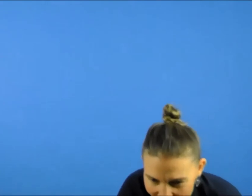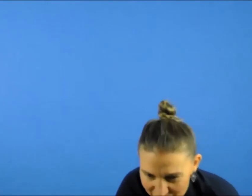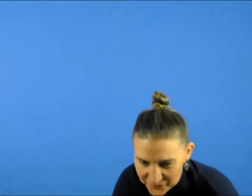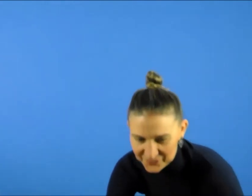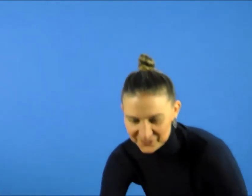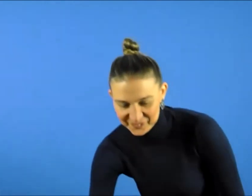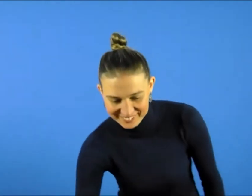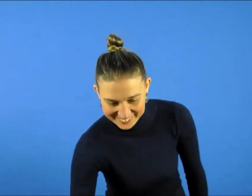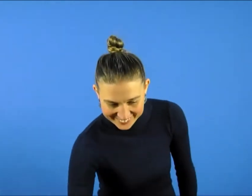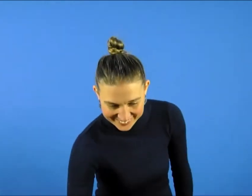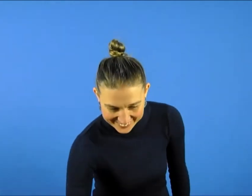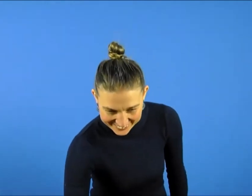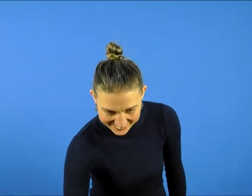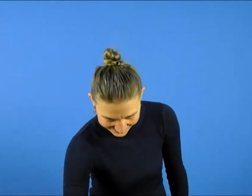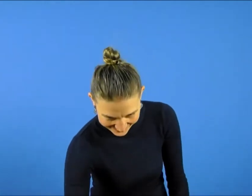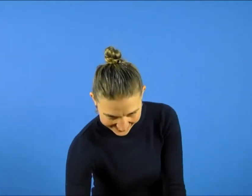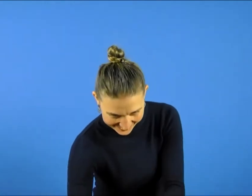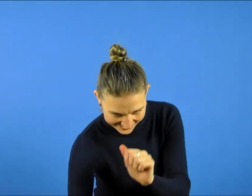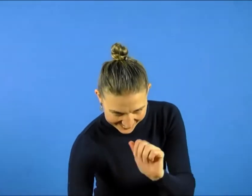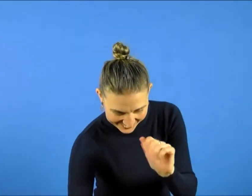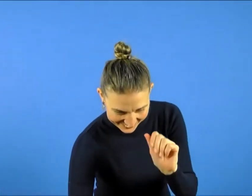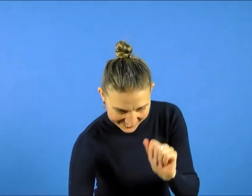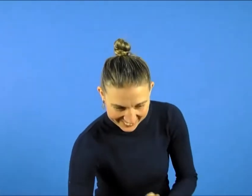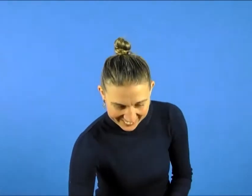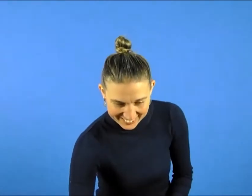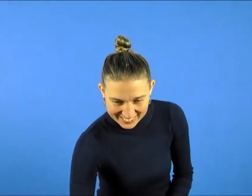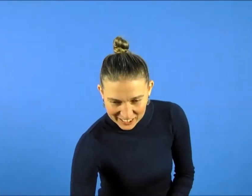saying thank you. Thank you. Thank you very much. Nice to see